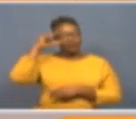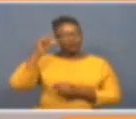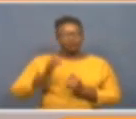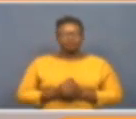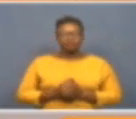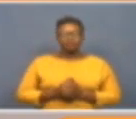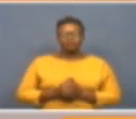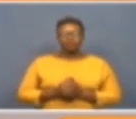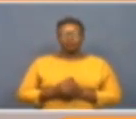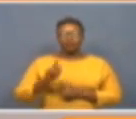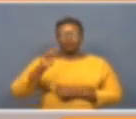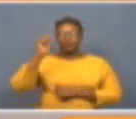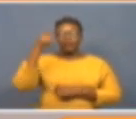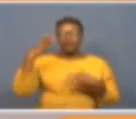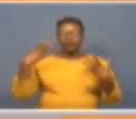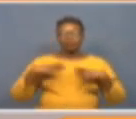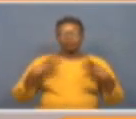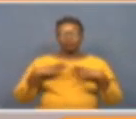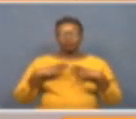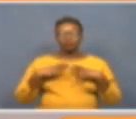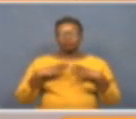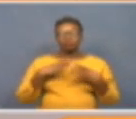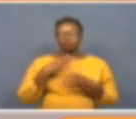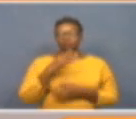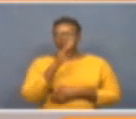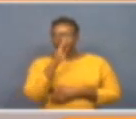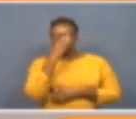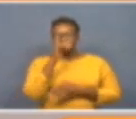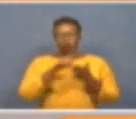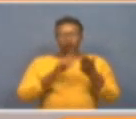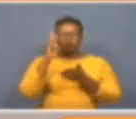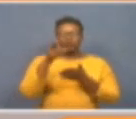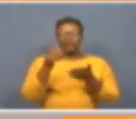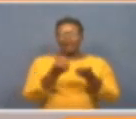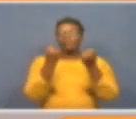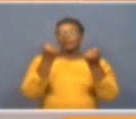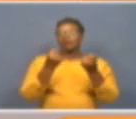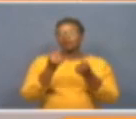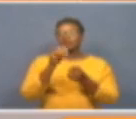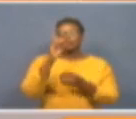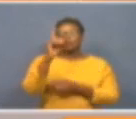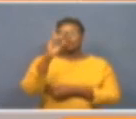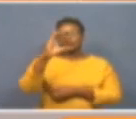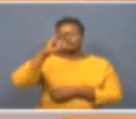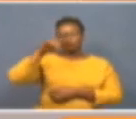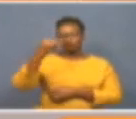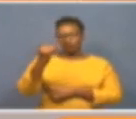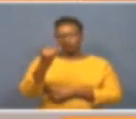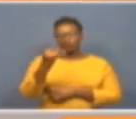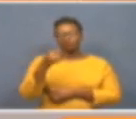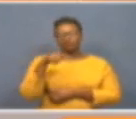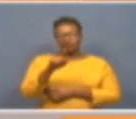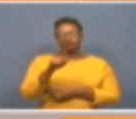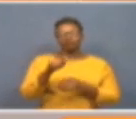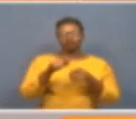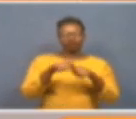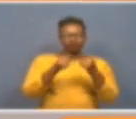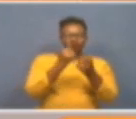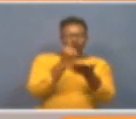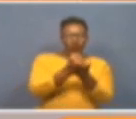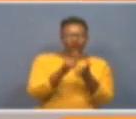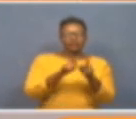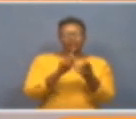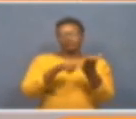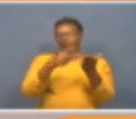Kenyans digest what will become of the Deputy Chief Justice, Philomena Mwilu, who was charged with abuse of office and failure to pay taxes. She was